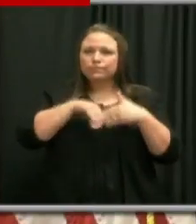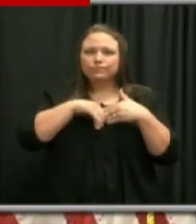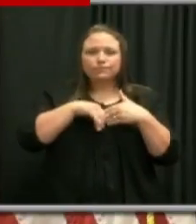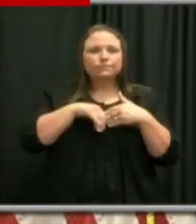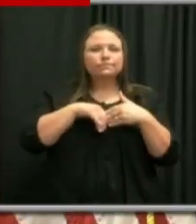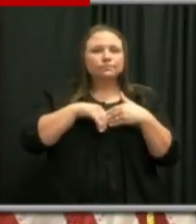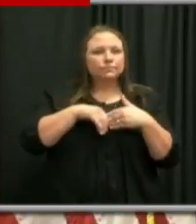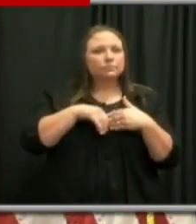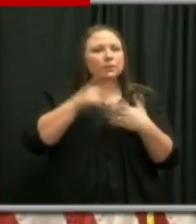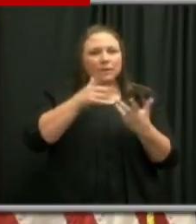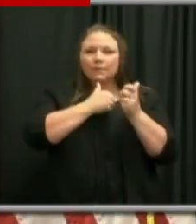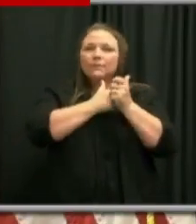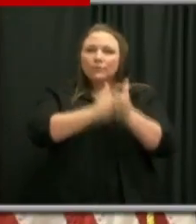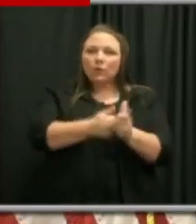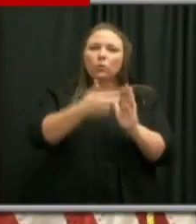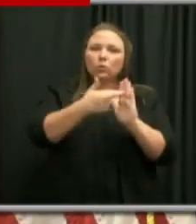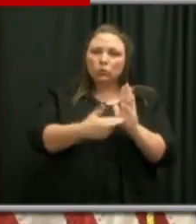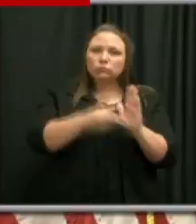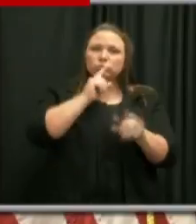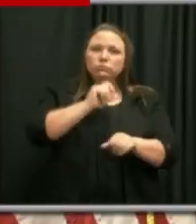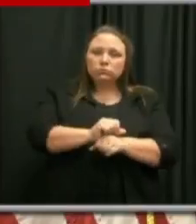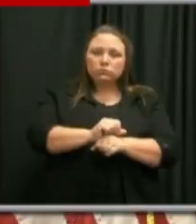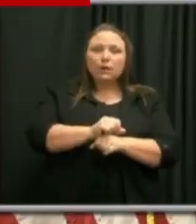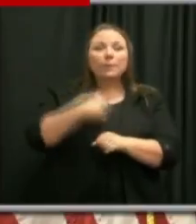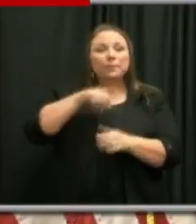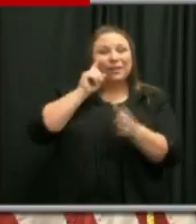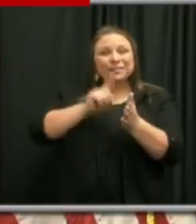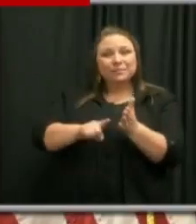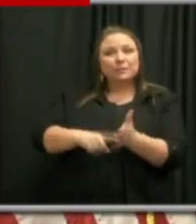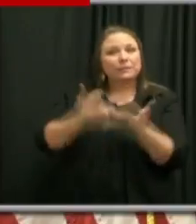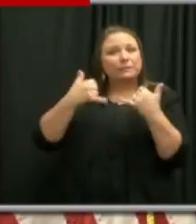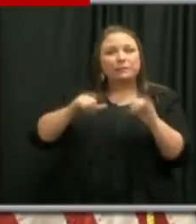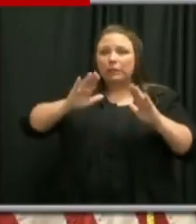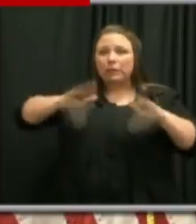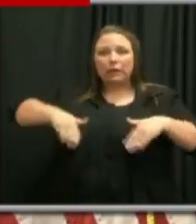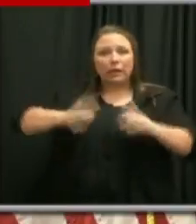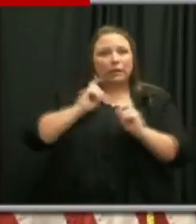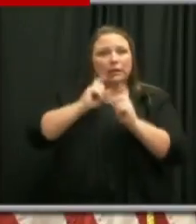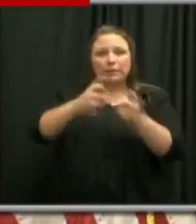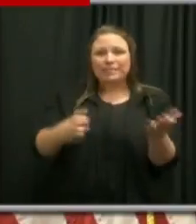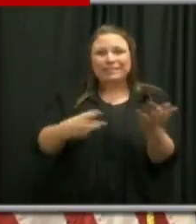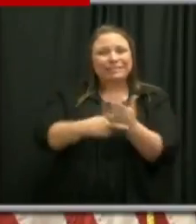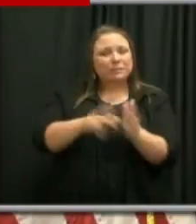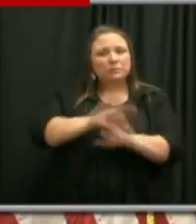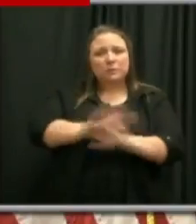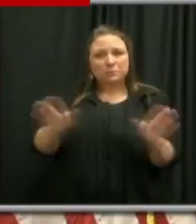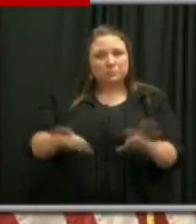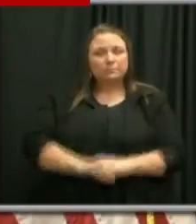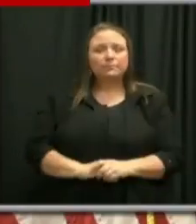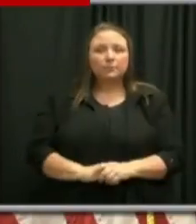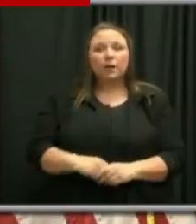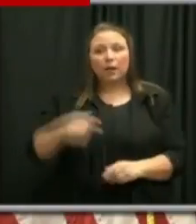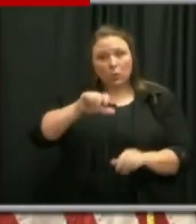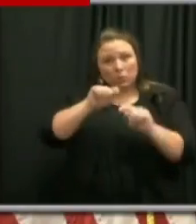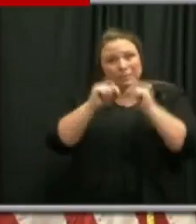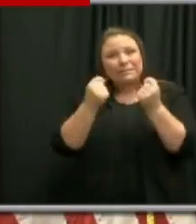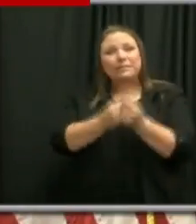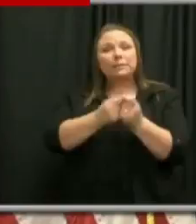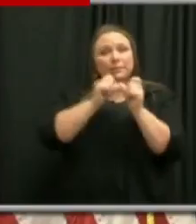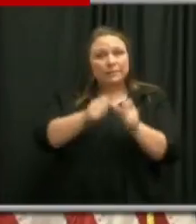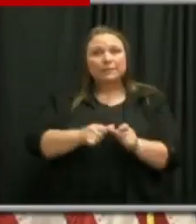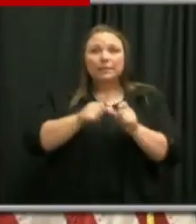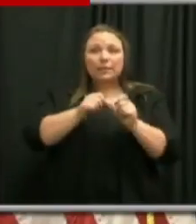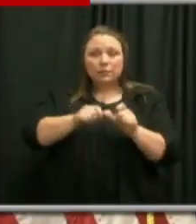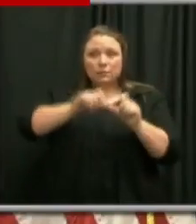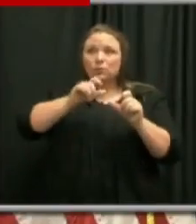to be in compliance, and our inspectors still have not cited anyone for non-compliance. So our teams will continue to respond to